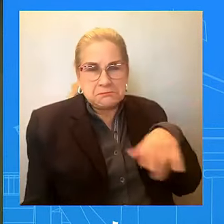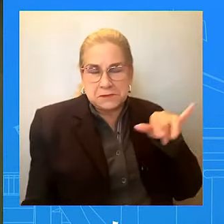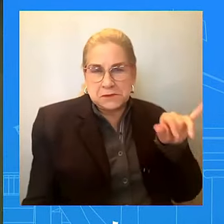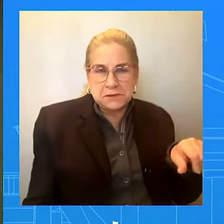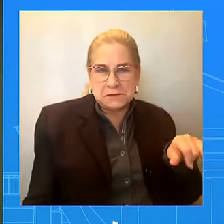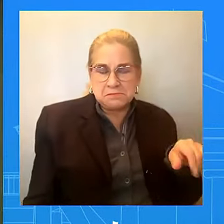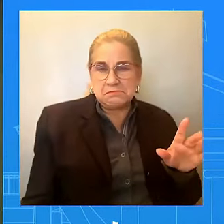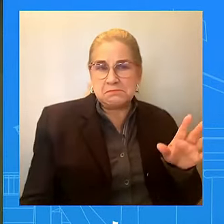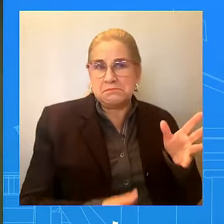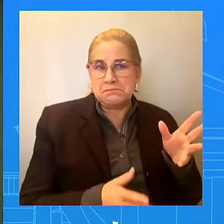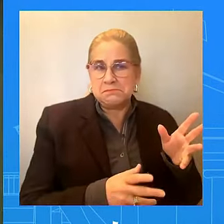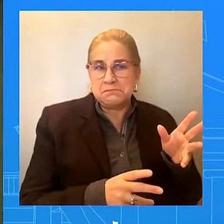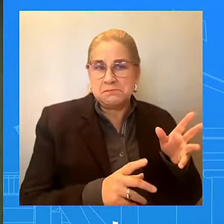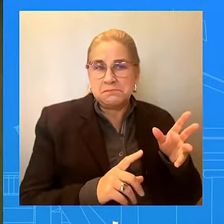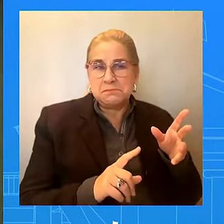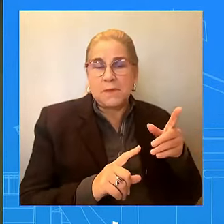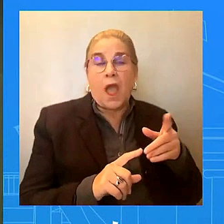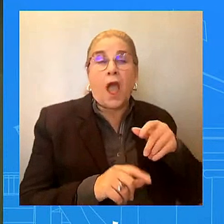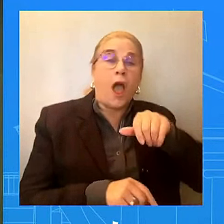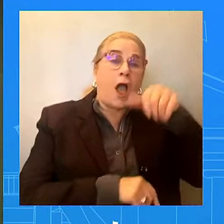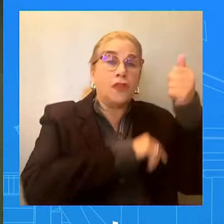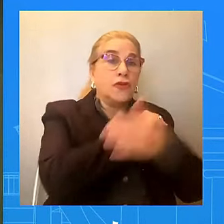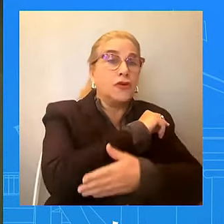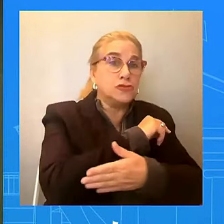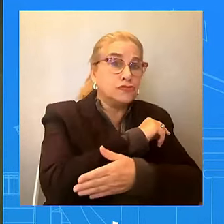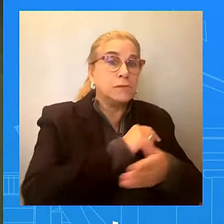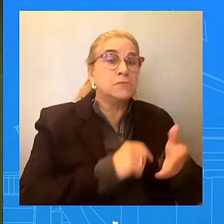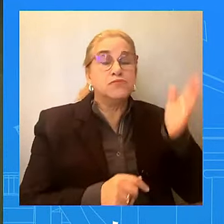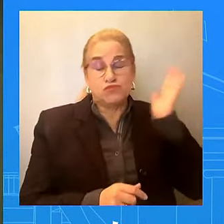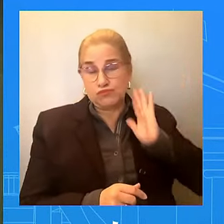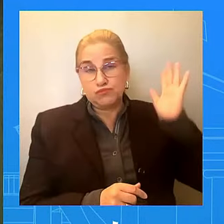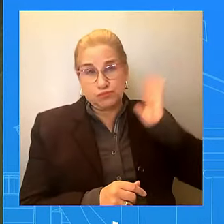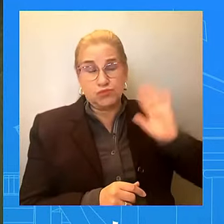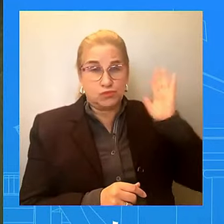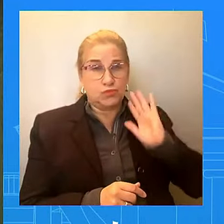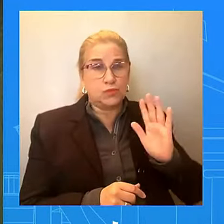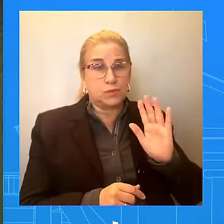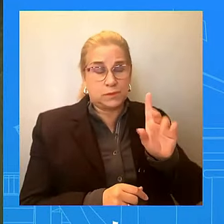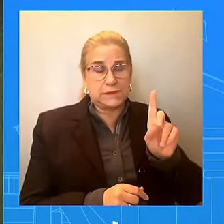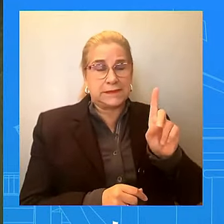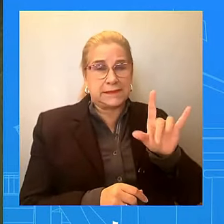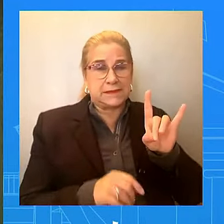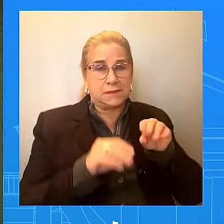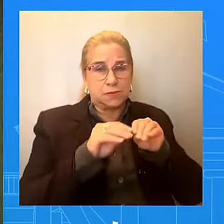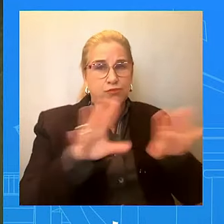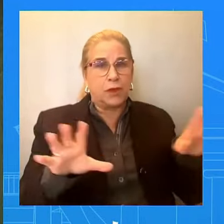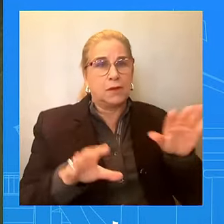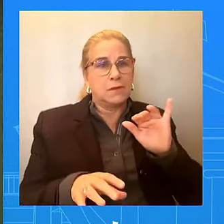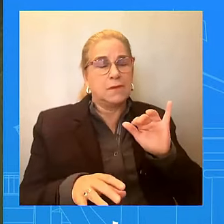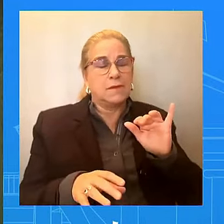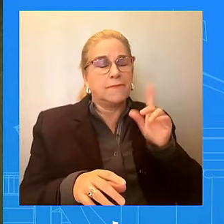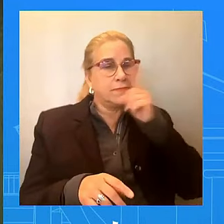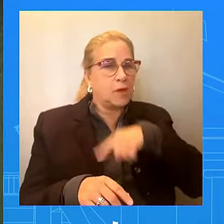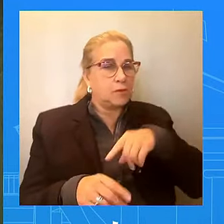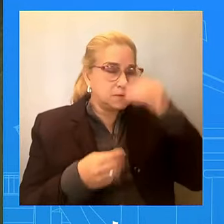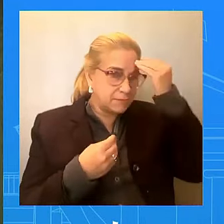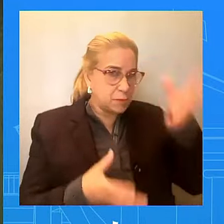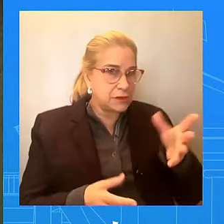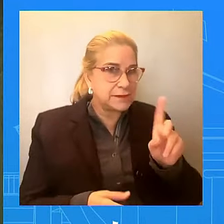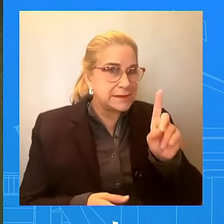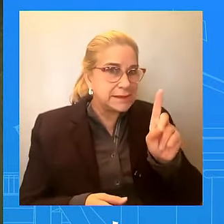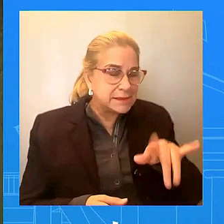nations disseminate false information for other purposes. I have not seen it in the context of Hurricane Helene